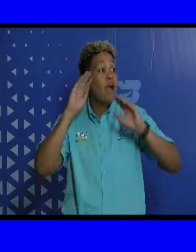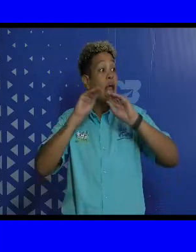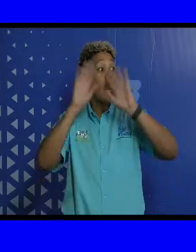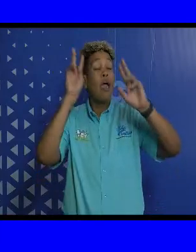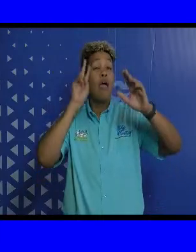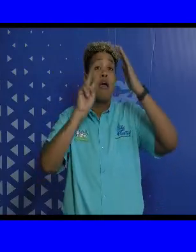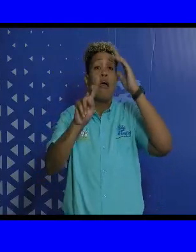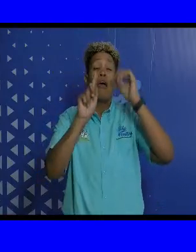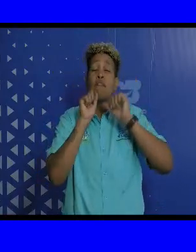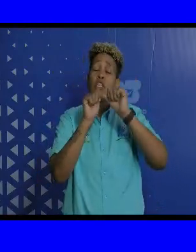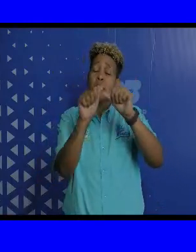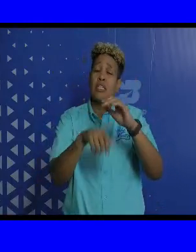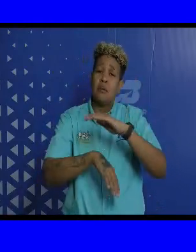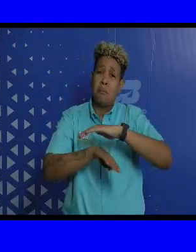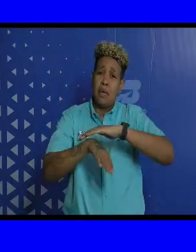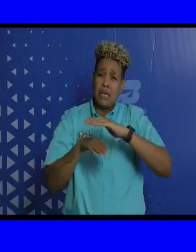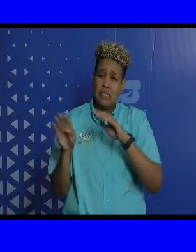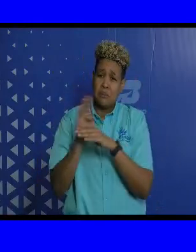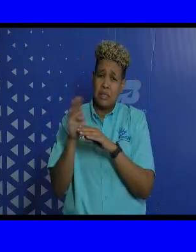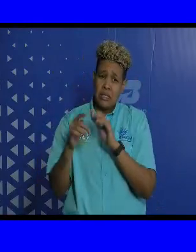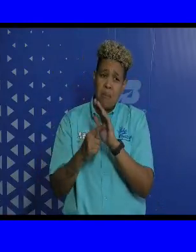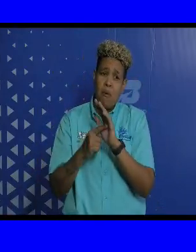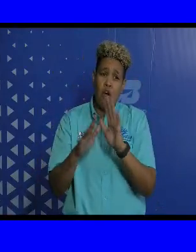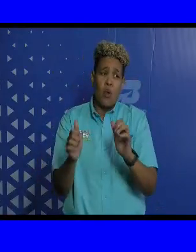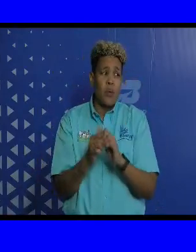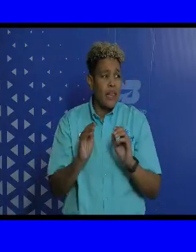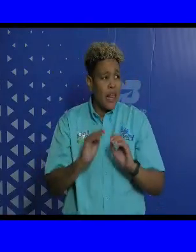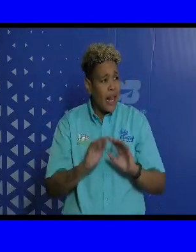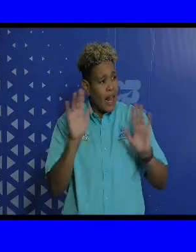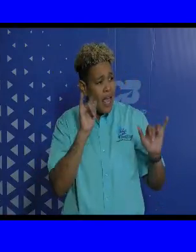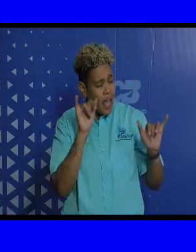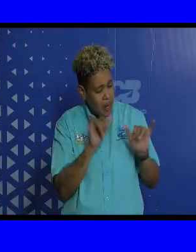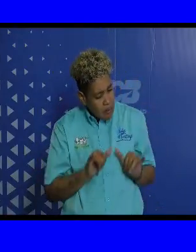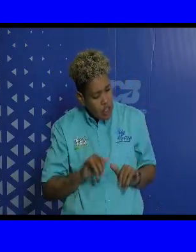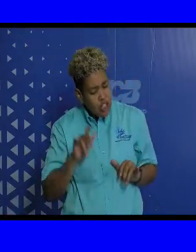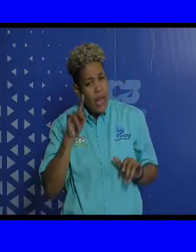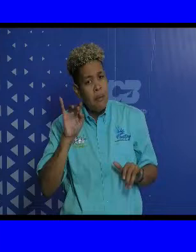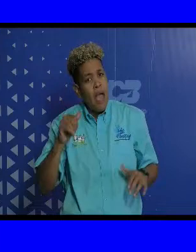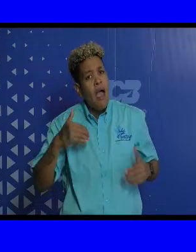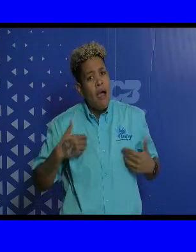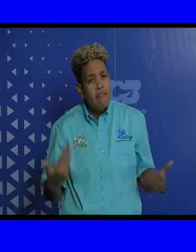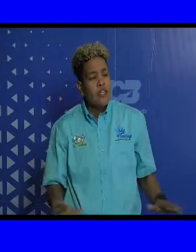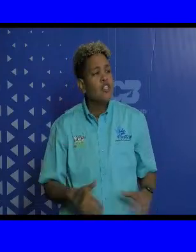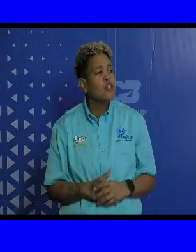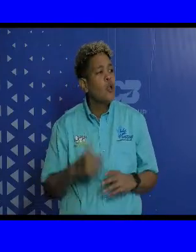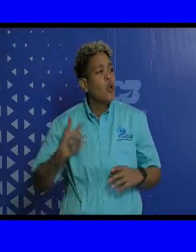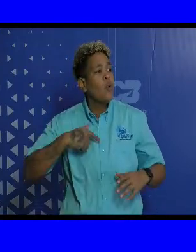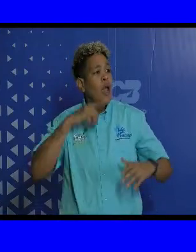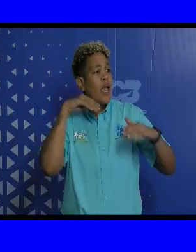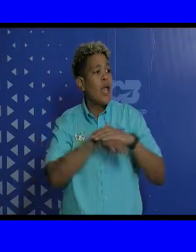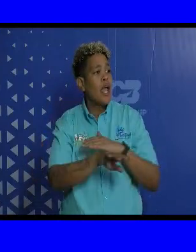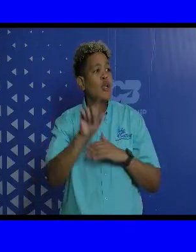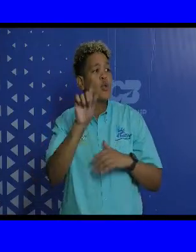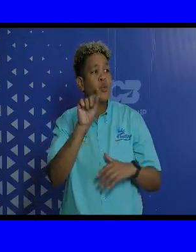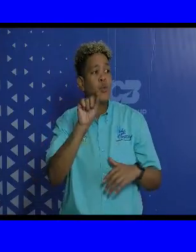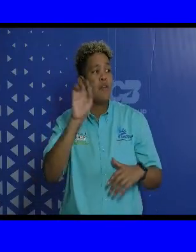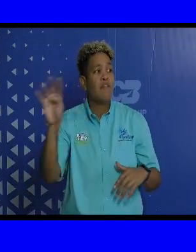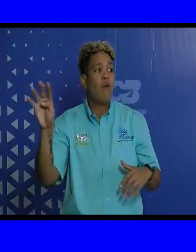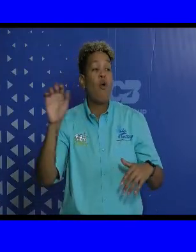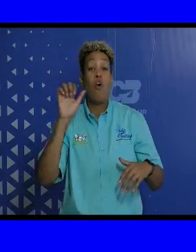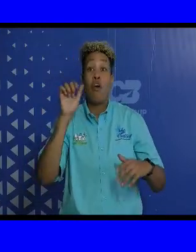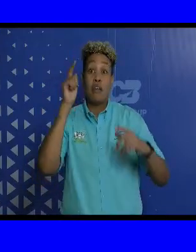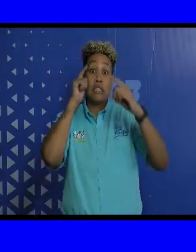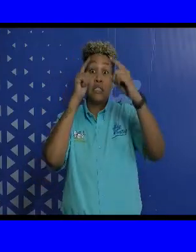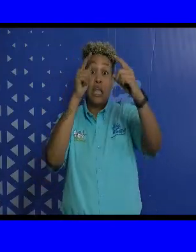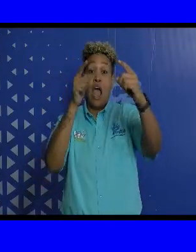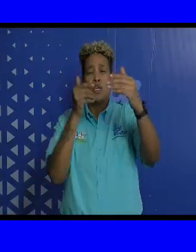blueprint for a sustainable base business model with clear and measurable KPIs. We are entering 2024 not